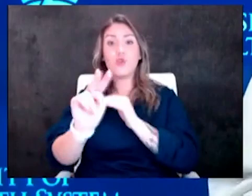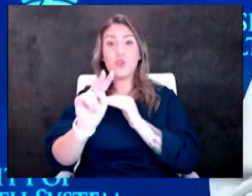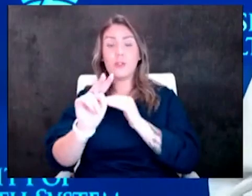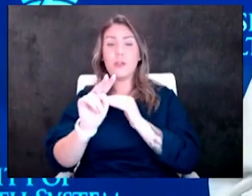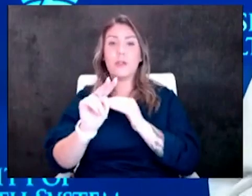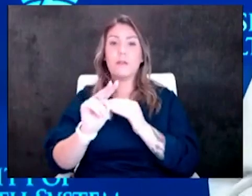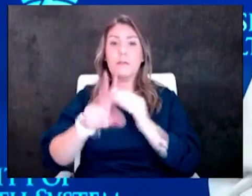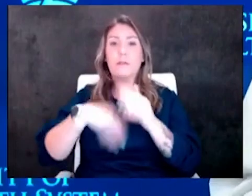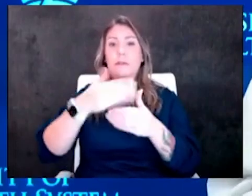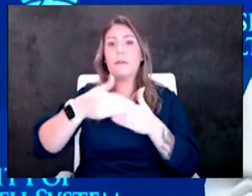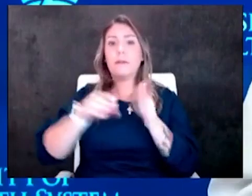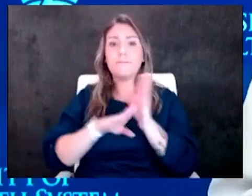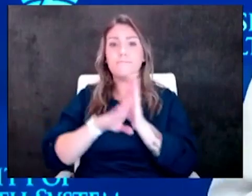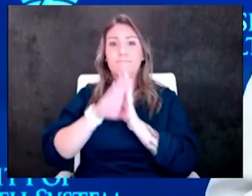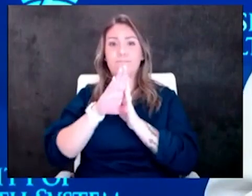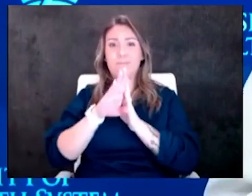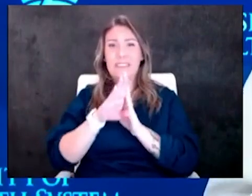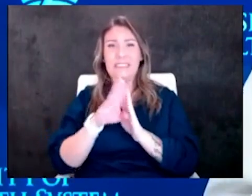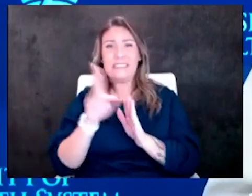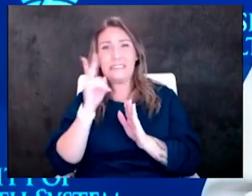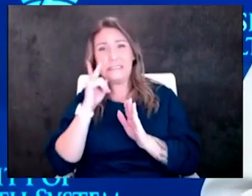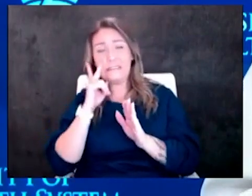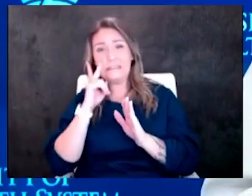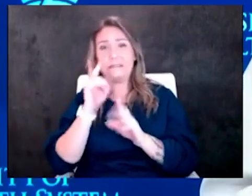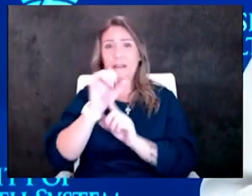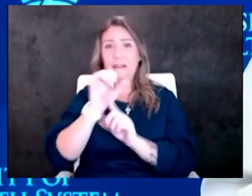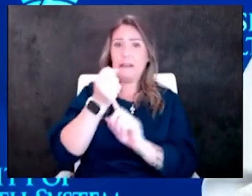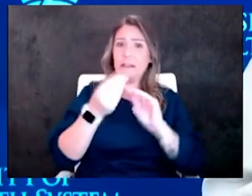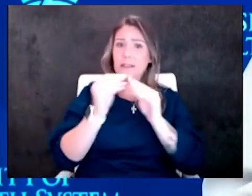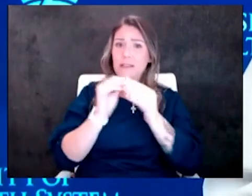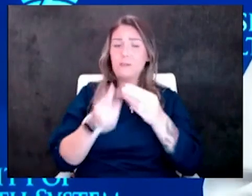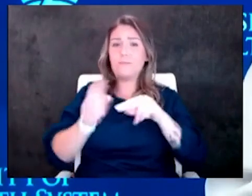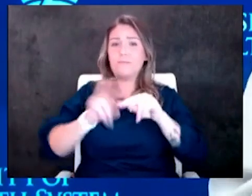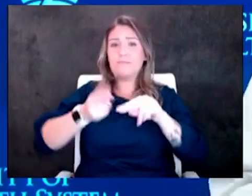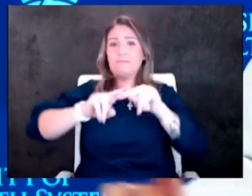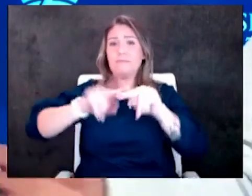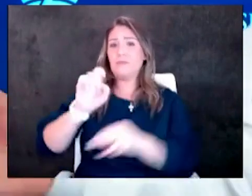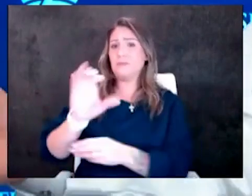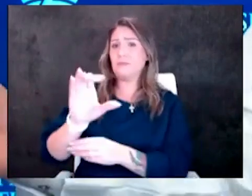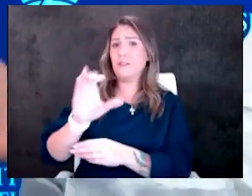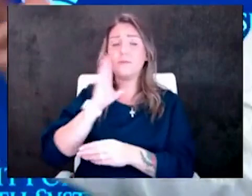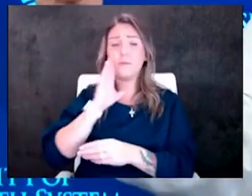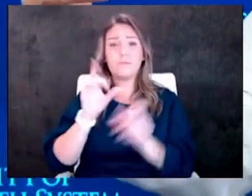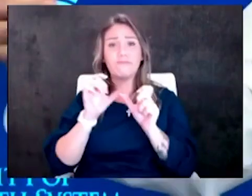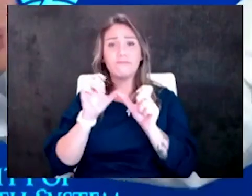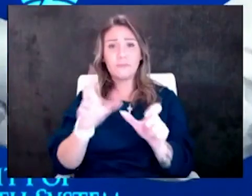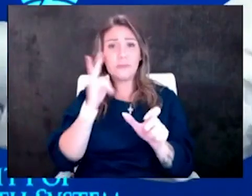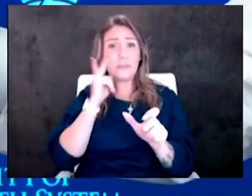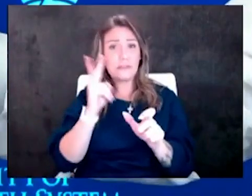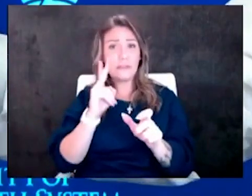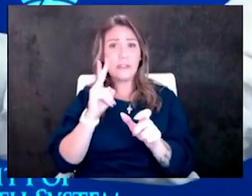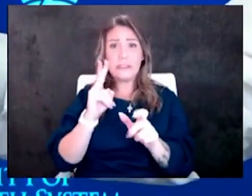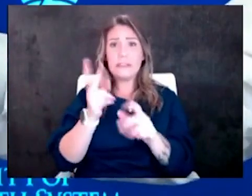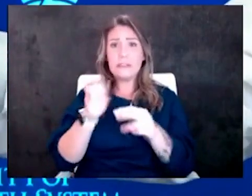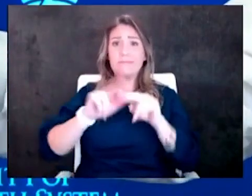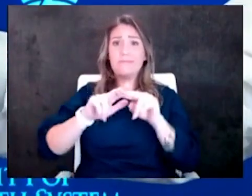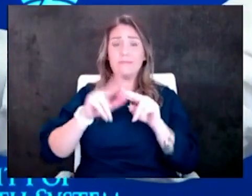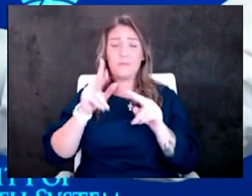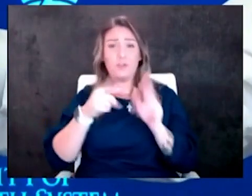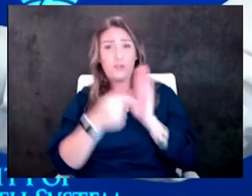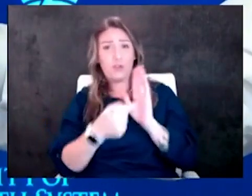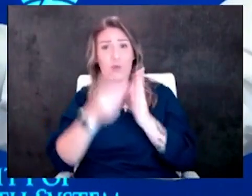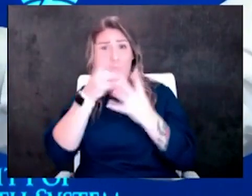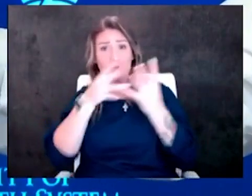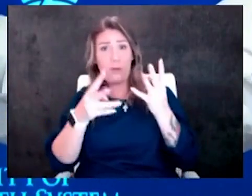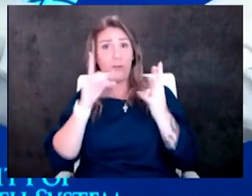and we're starting to see case numbers rise in Kansas City already, and I think we're going to continue to see them rise because we're seeing. We showed that graph earlier, that photo earlier